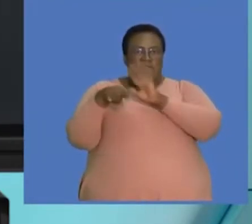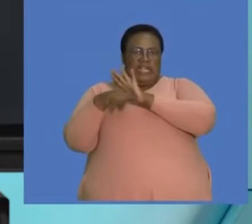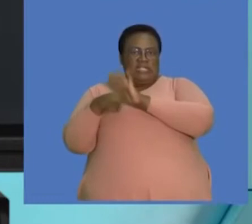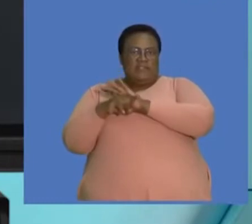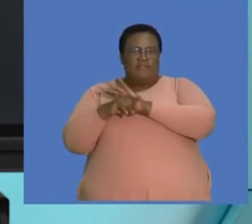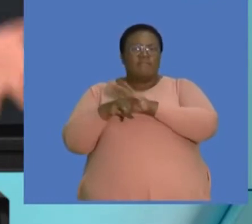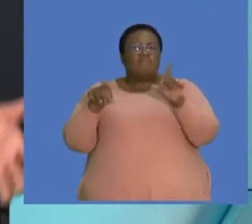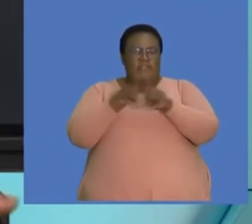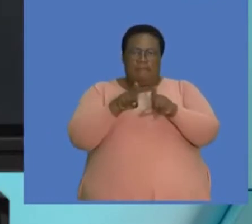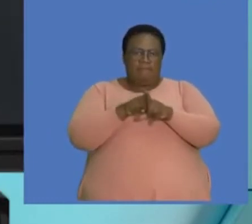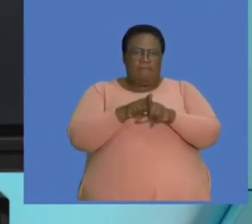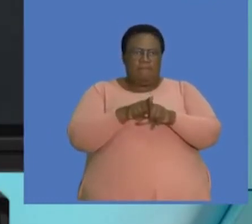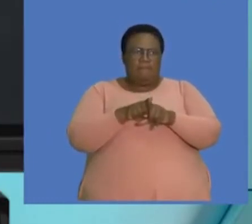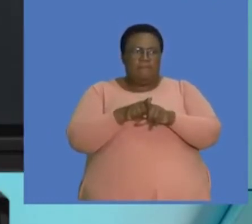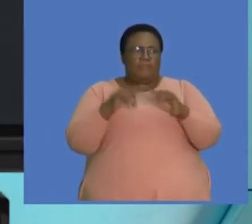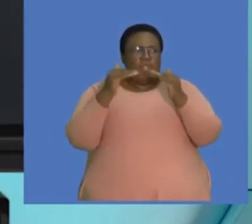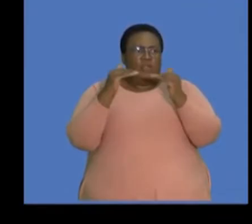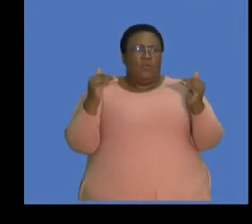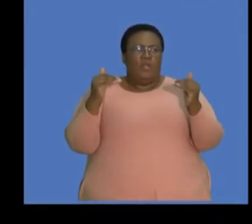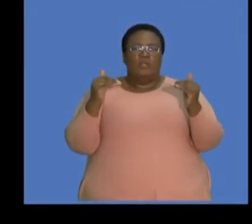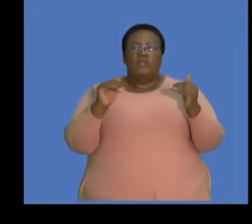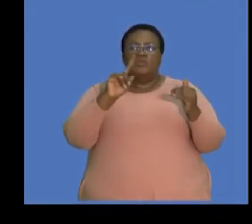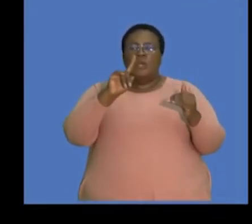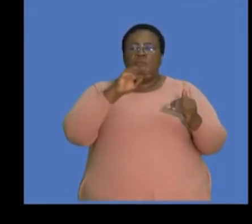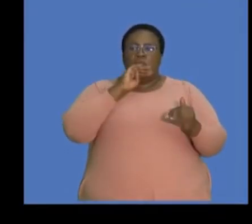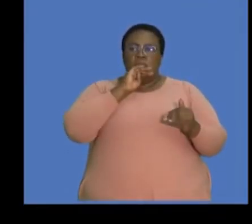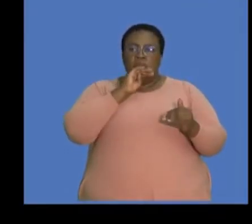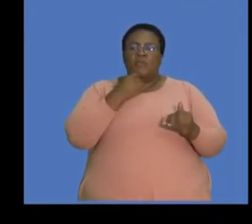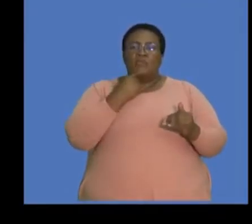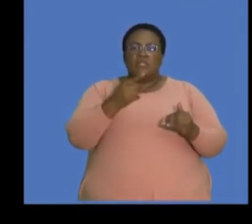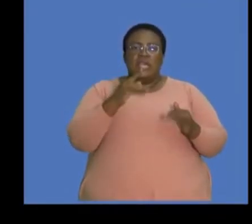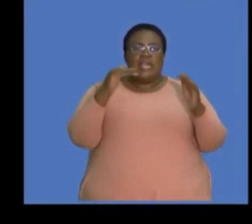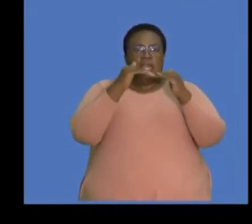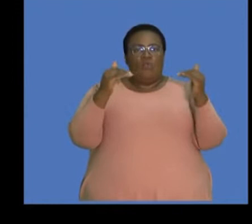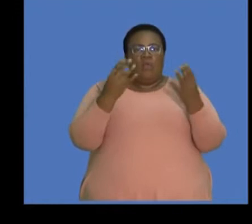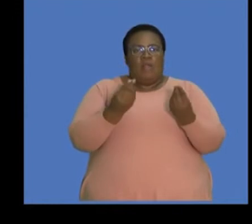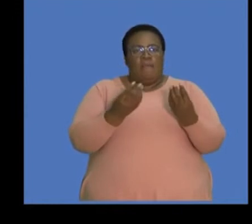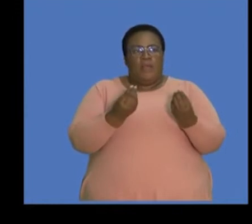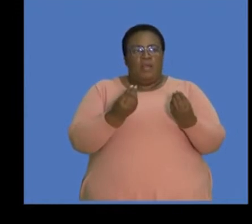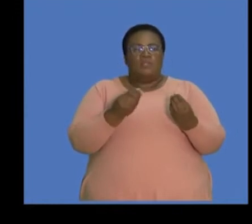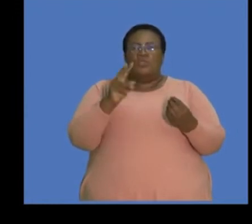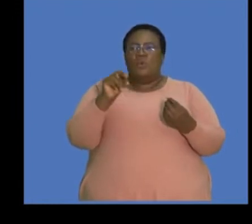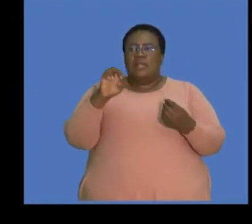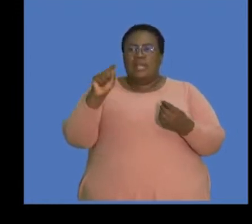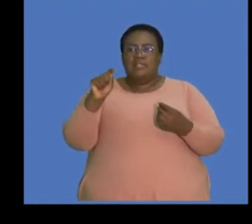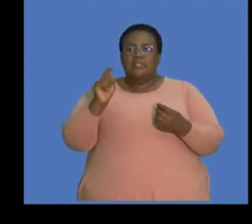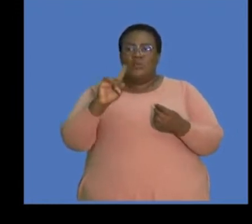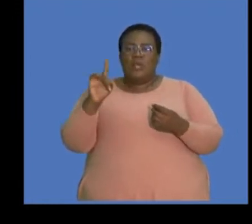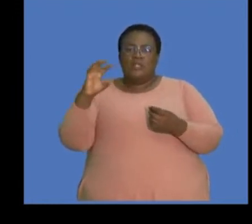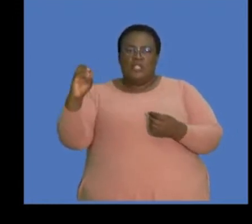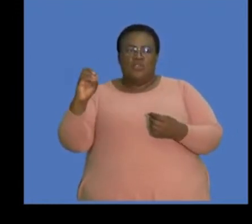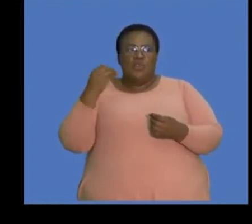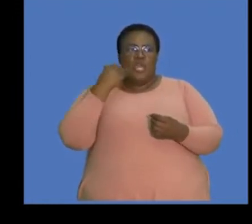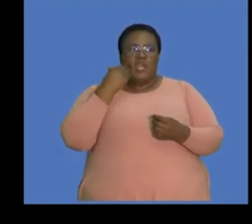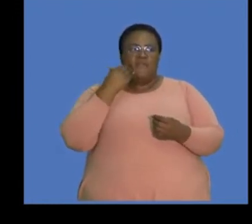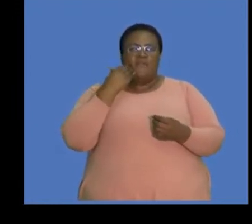of positive to negative, right? So that's what we mean when we say there is an equal number. So the net charge is equals to